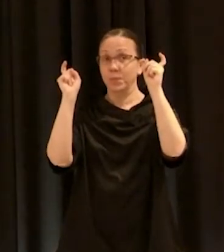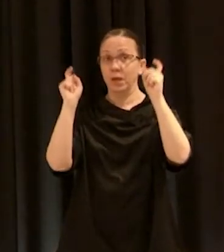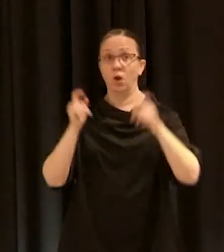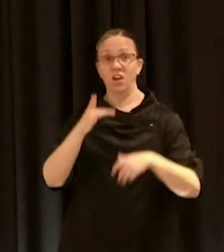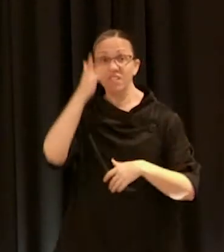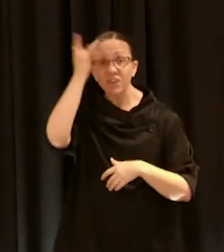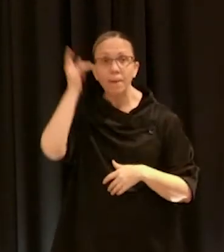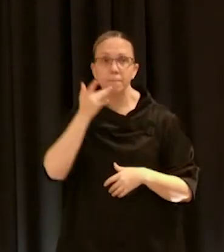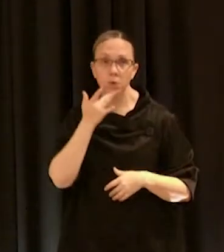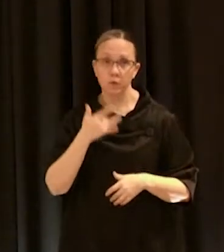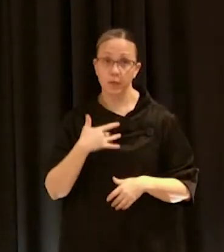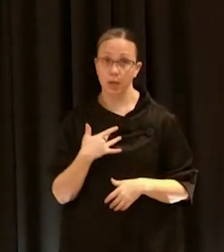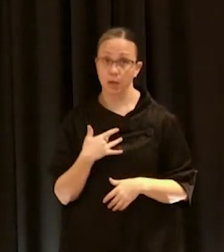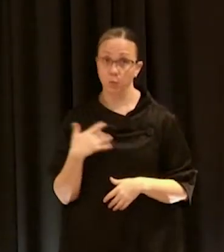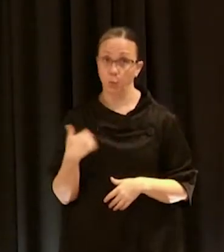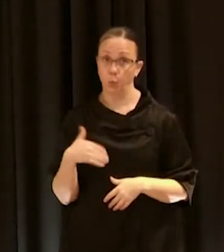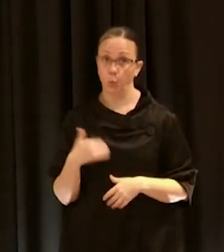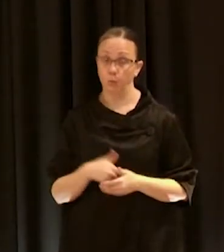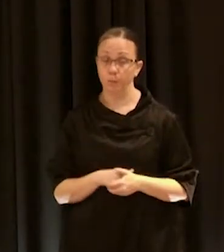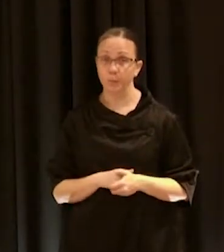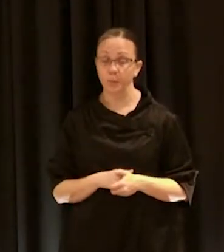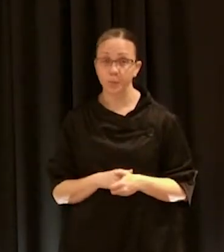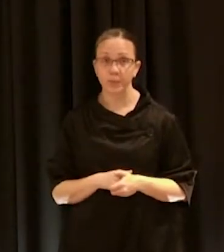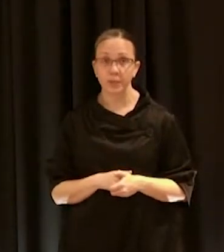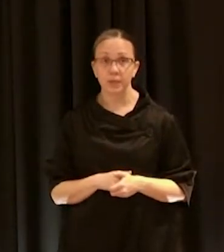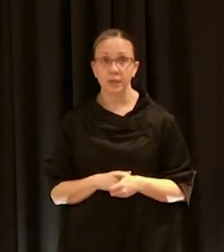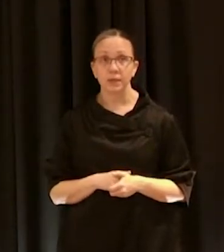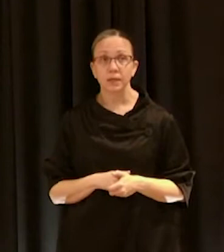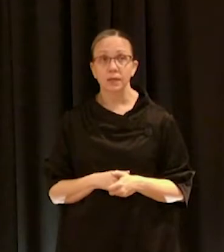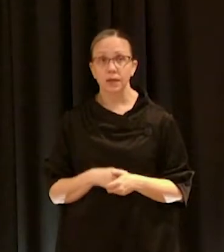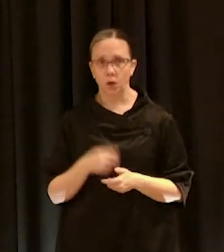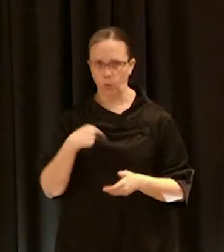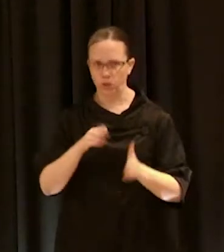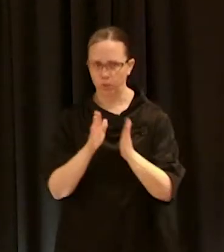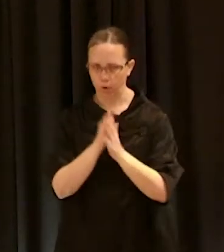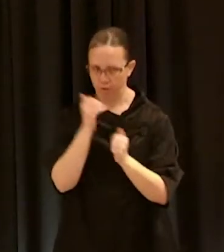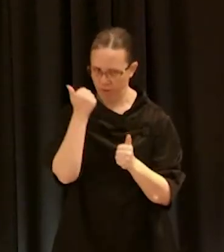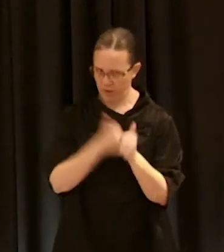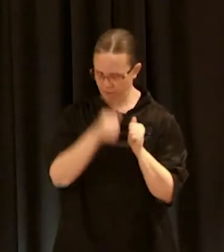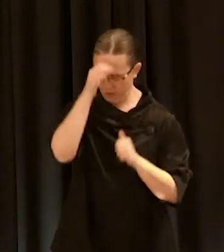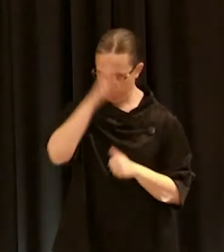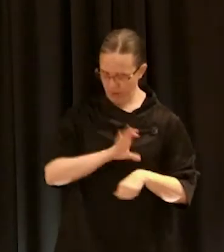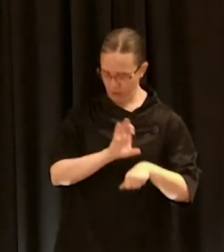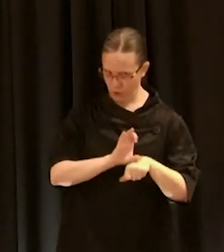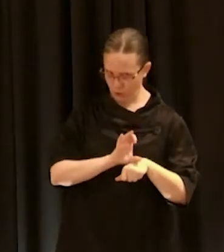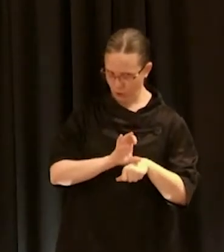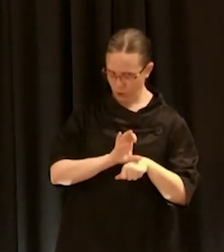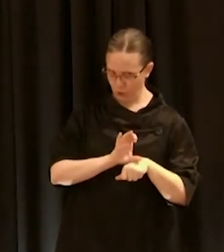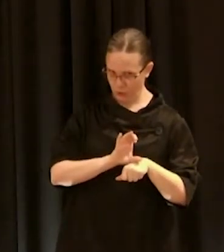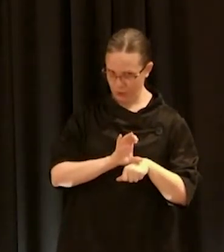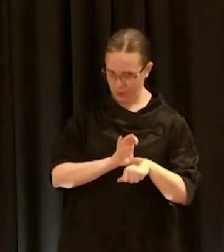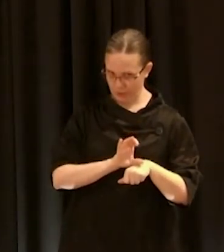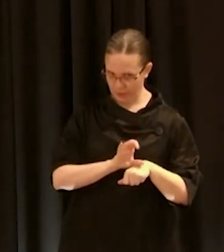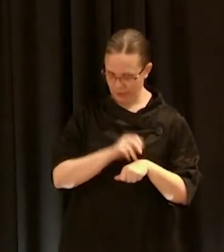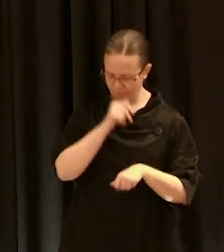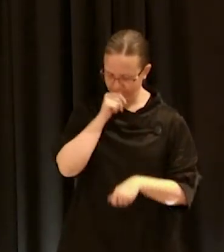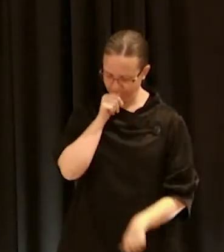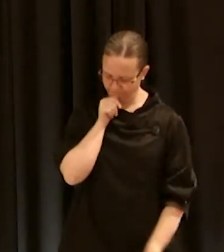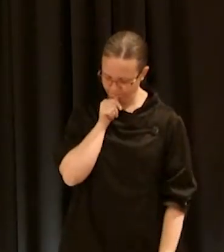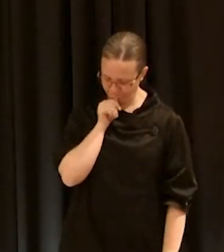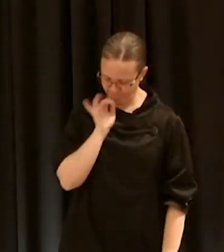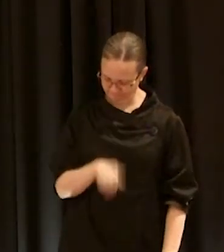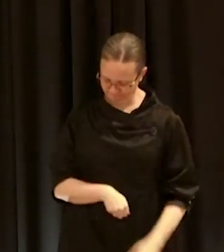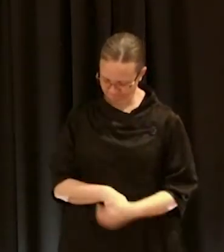You have forgotten birthdays. We shall pray for every man in our church that has had to bear that